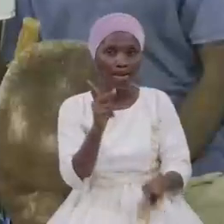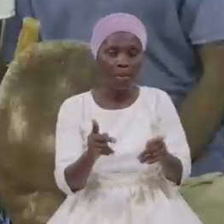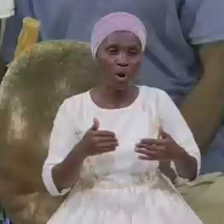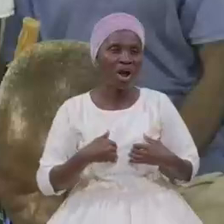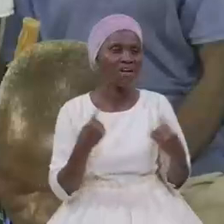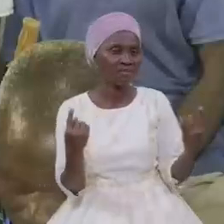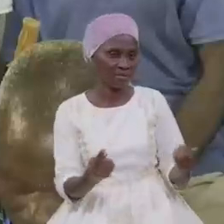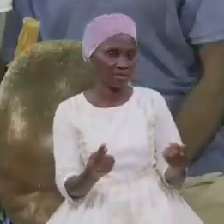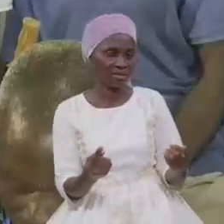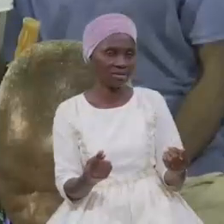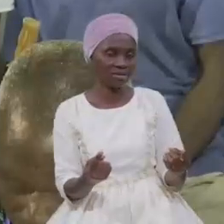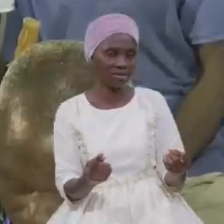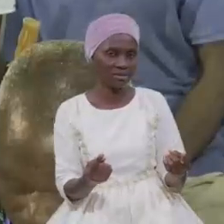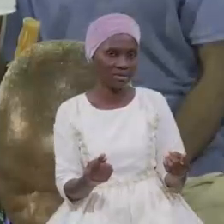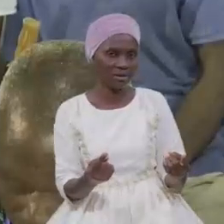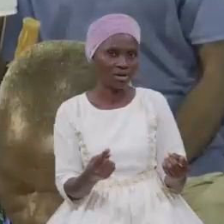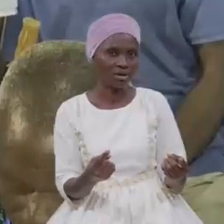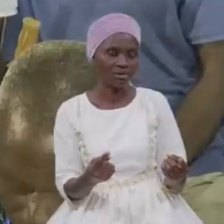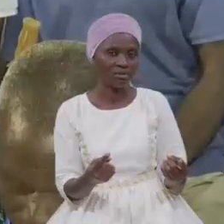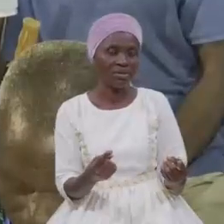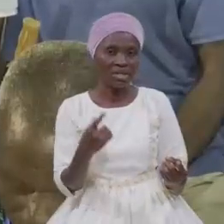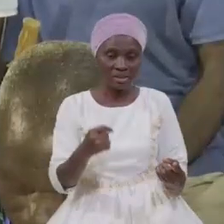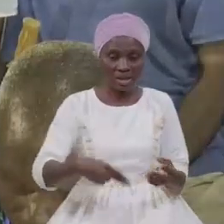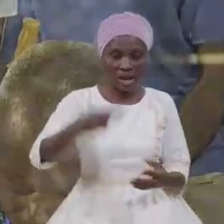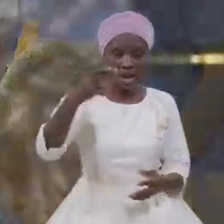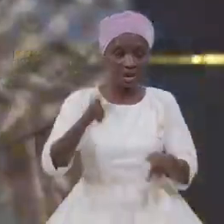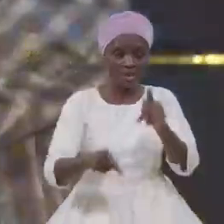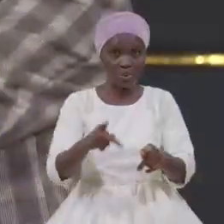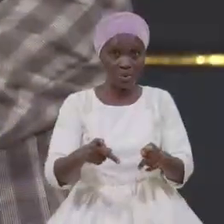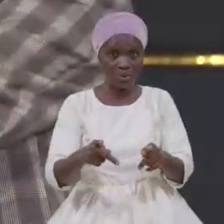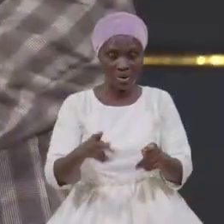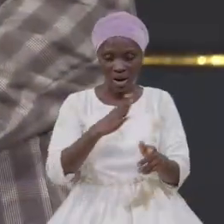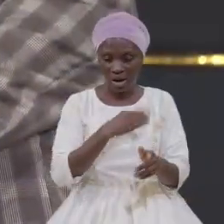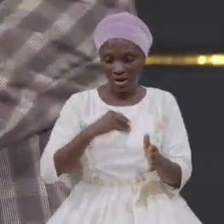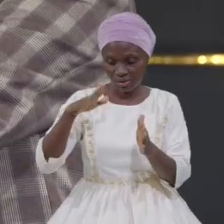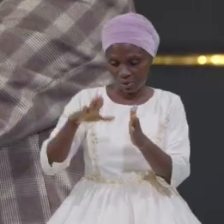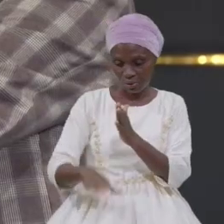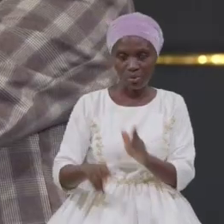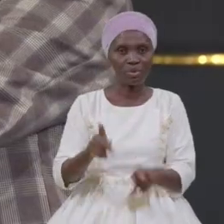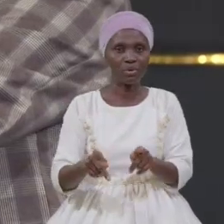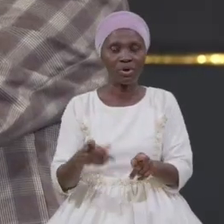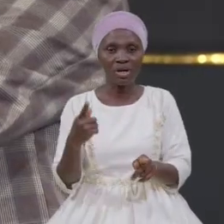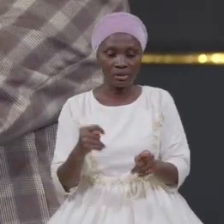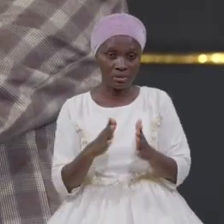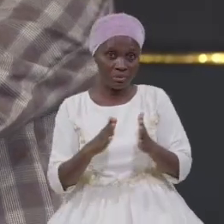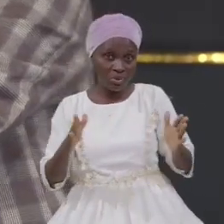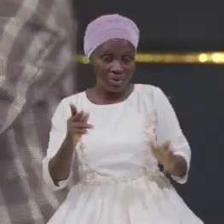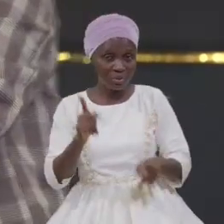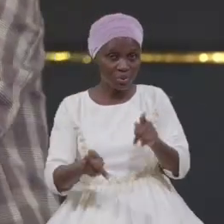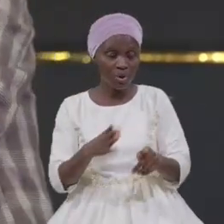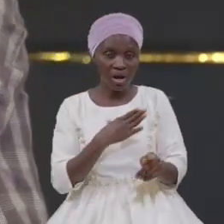high and the low, the big and the small,